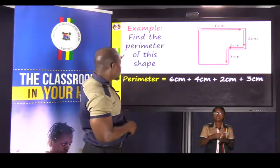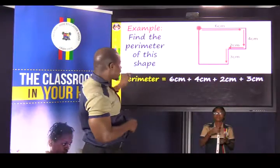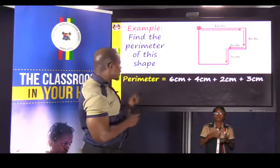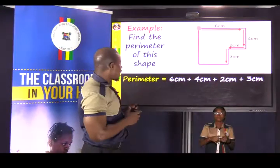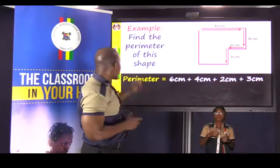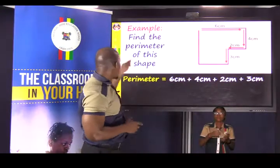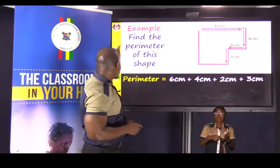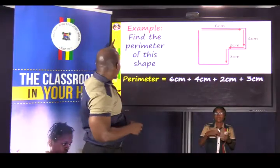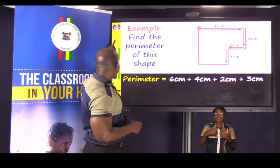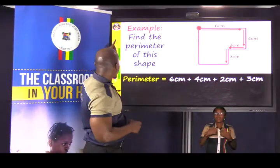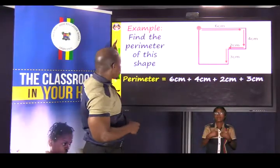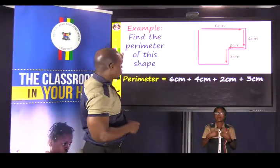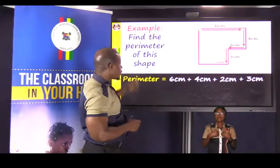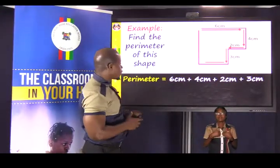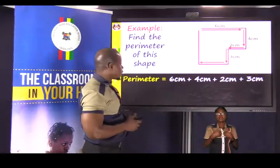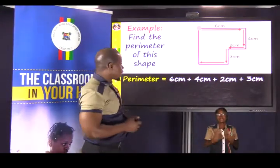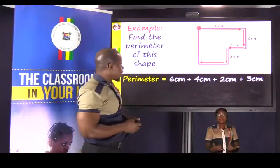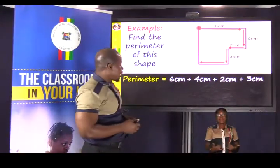have. Now,